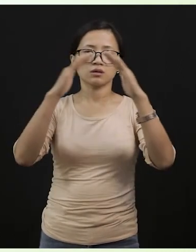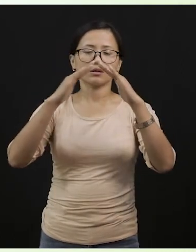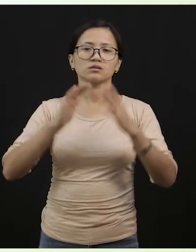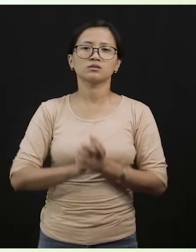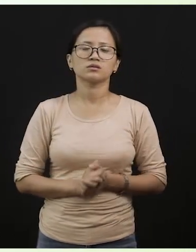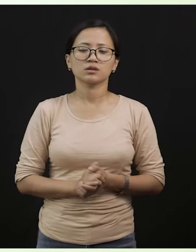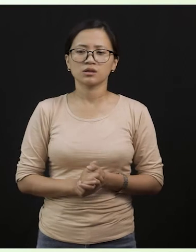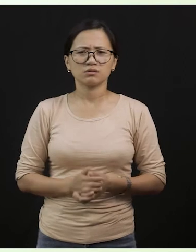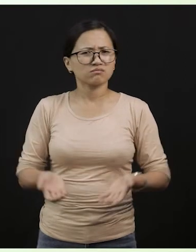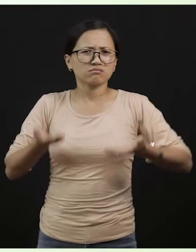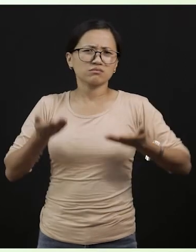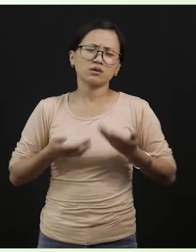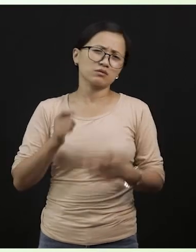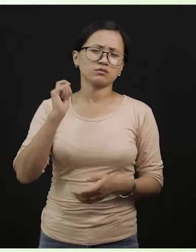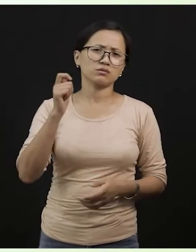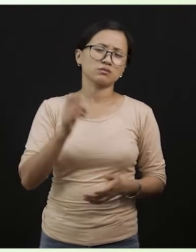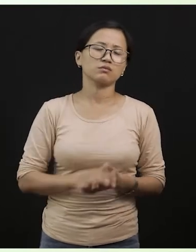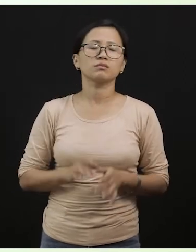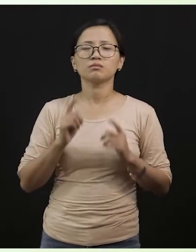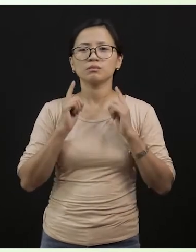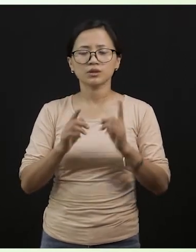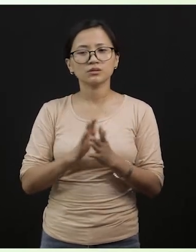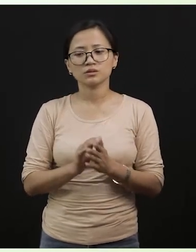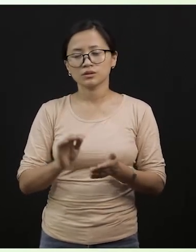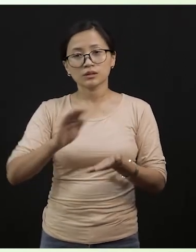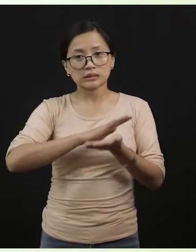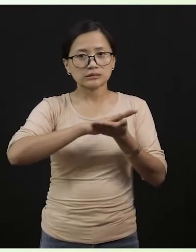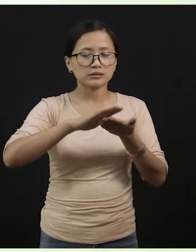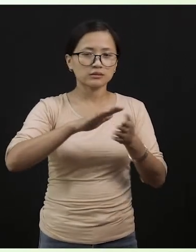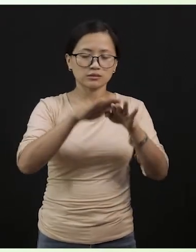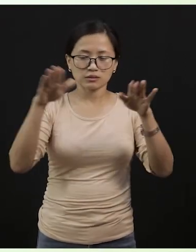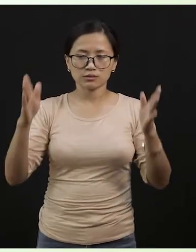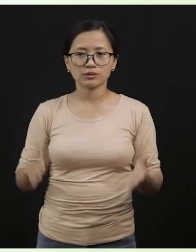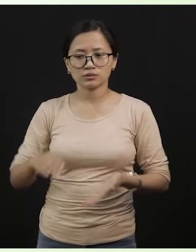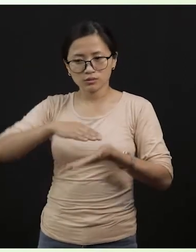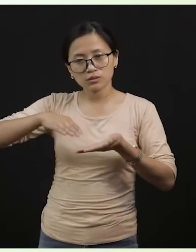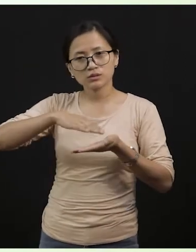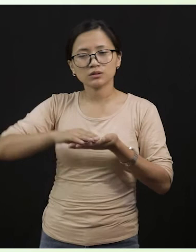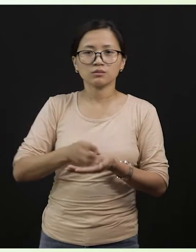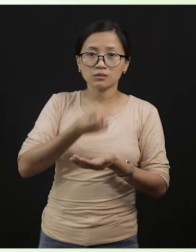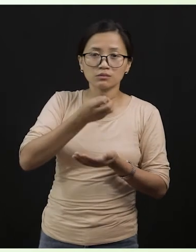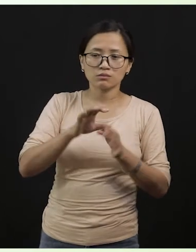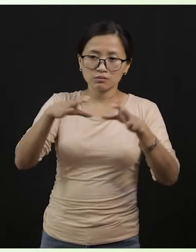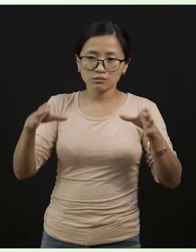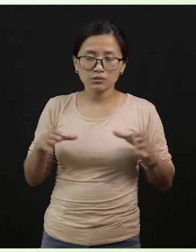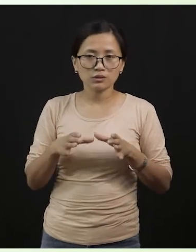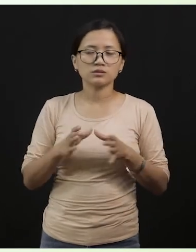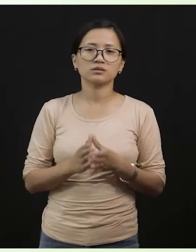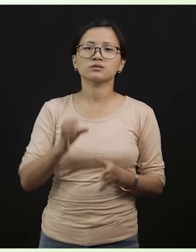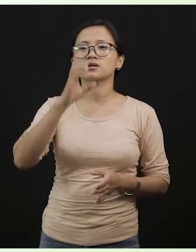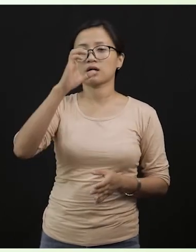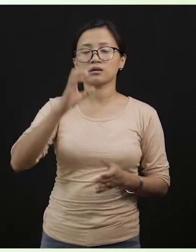works, but at least you can clean the tables. You can wash the cups and plates that you use. Those are good deeds.